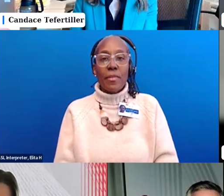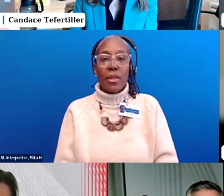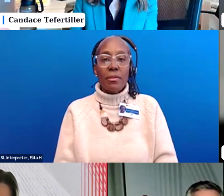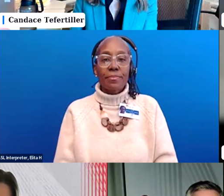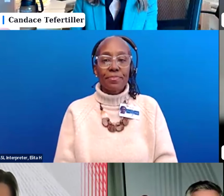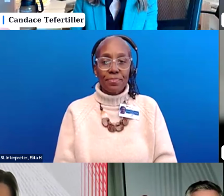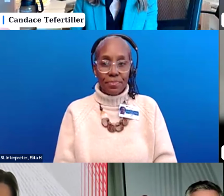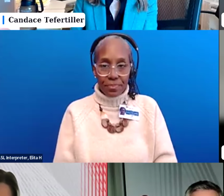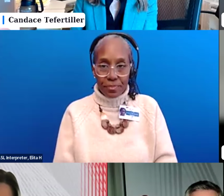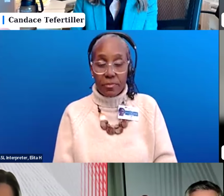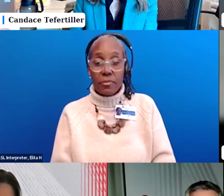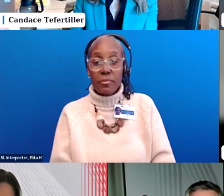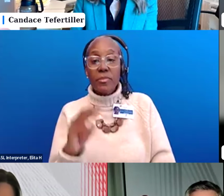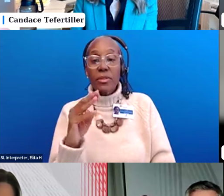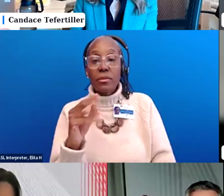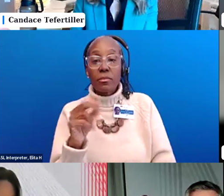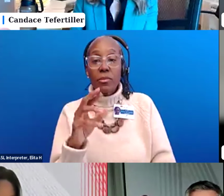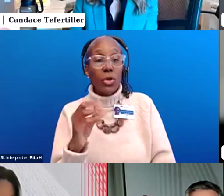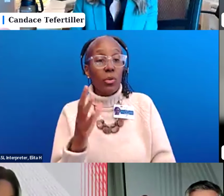Thank you, Sherown. Jessie?